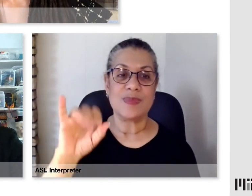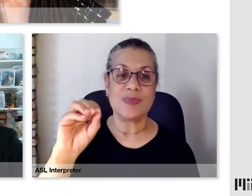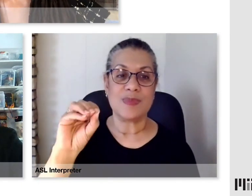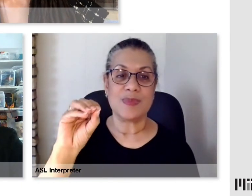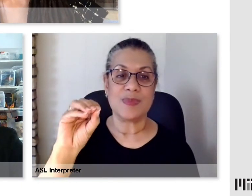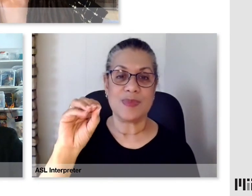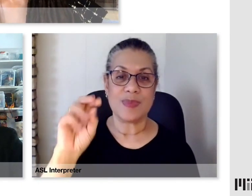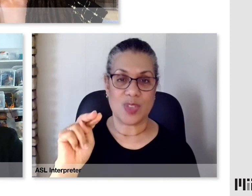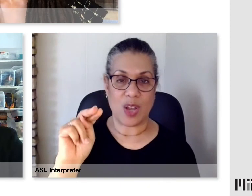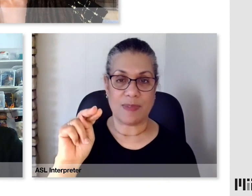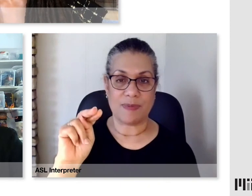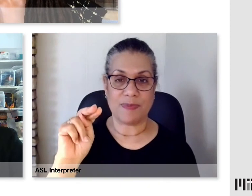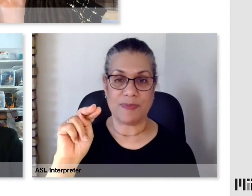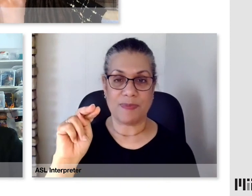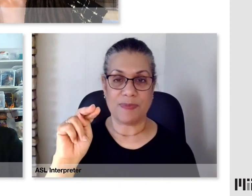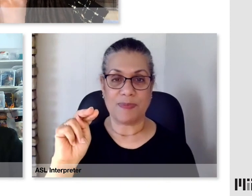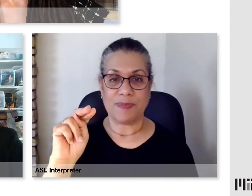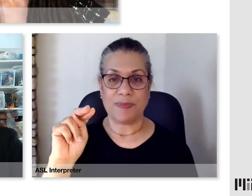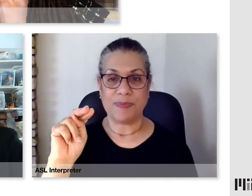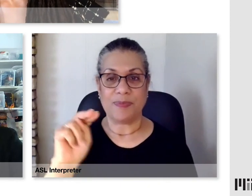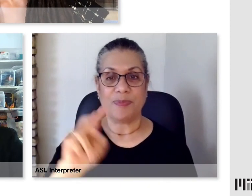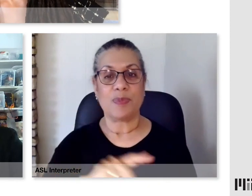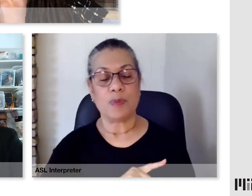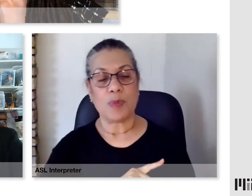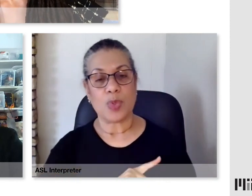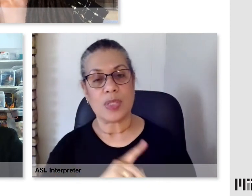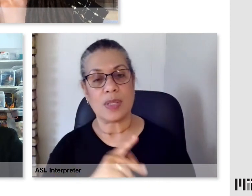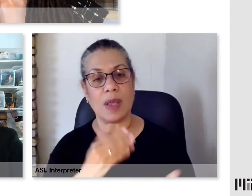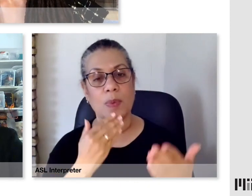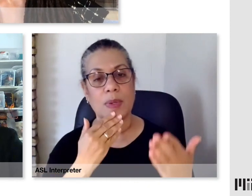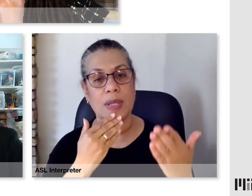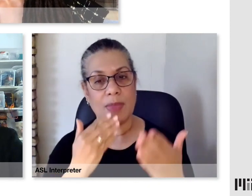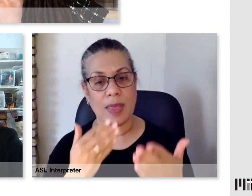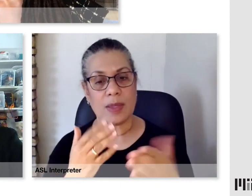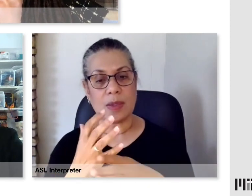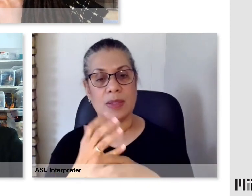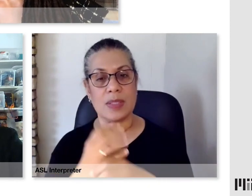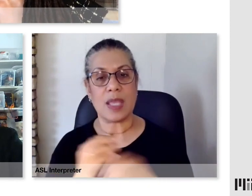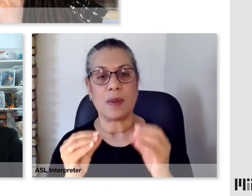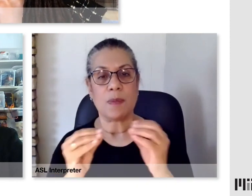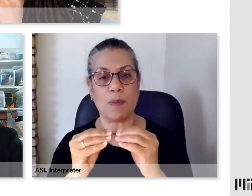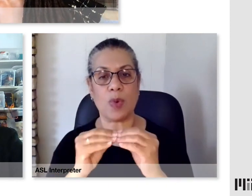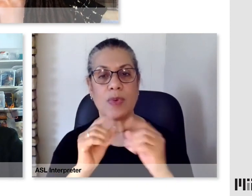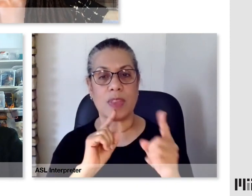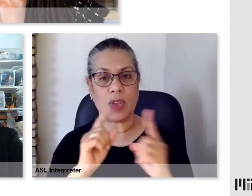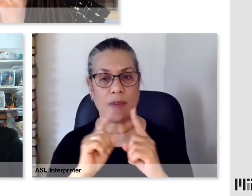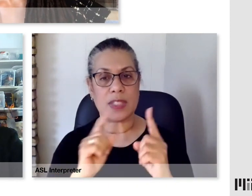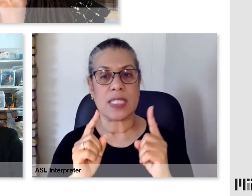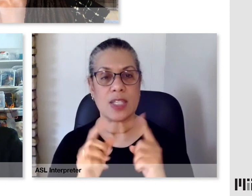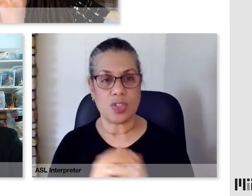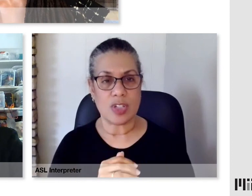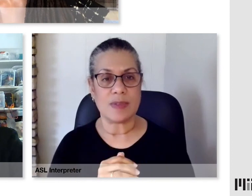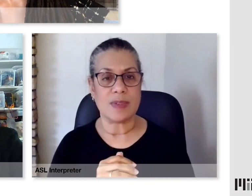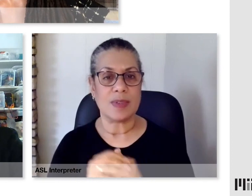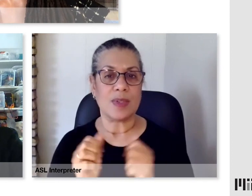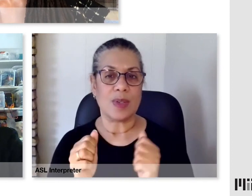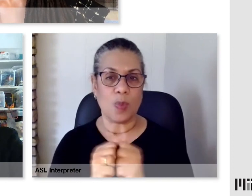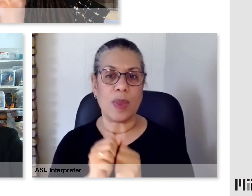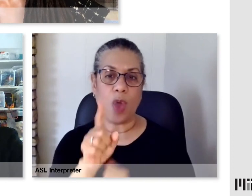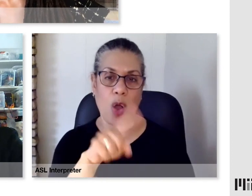First of all, I would say, you know, it's been a privilege to be able to take part in a conversation, you know, with all of you and, you